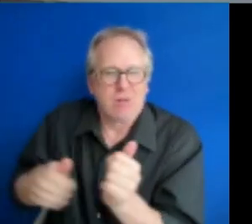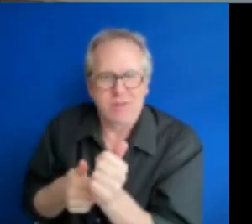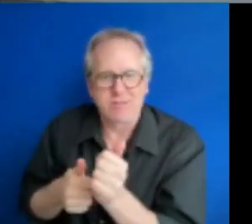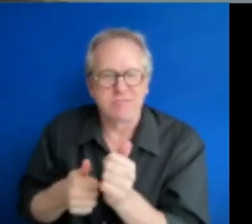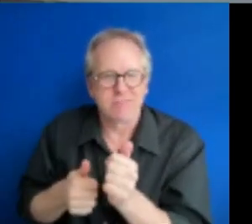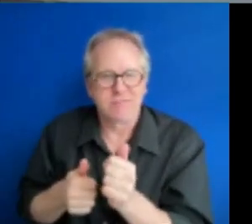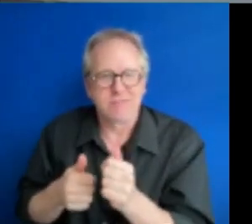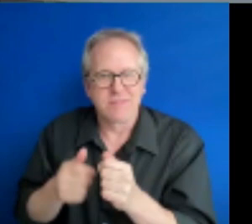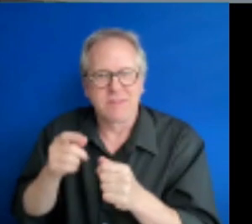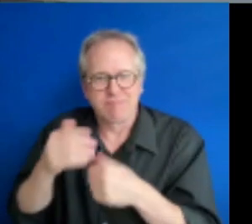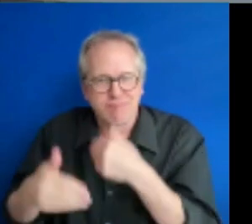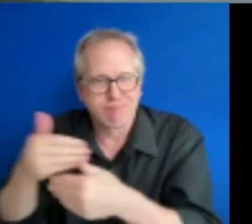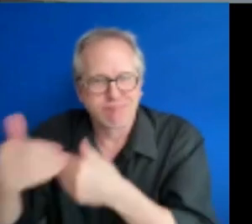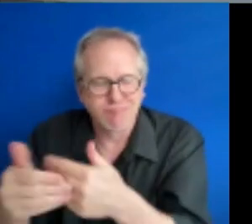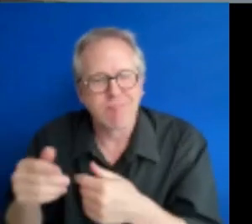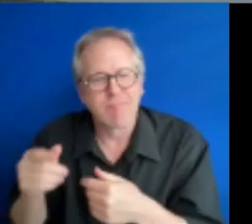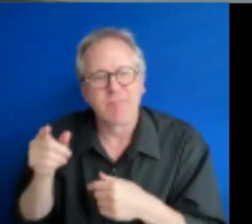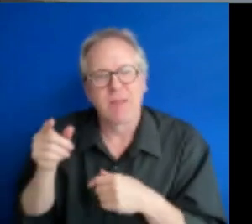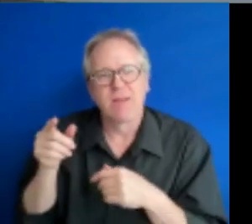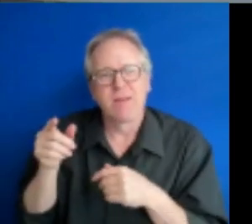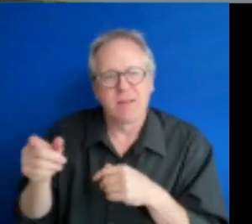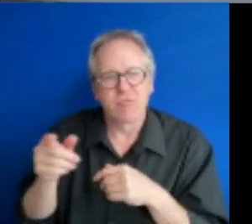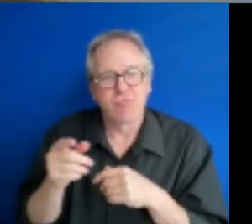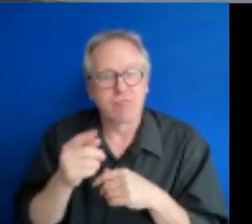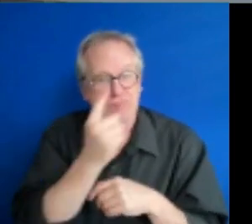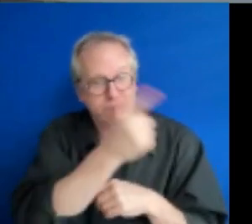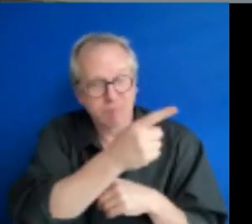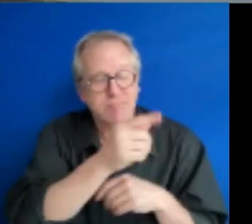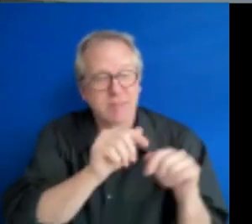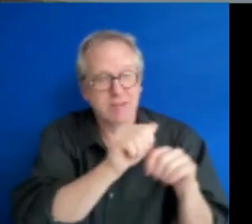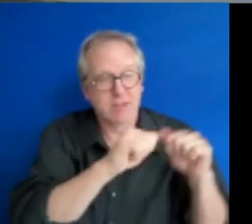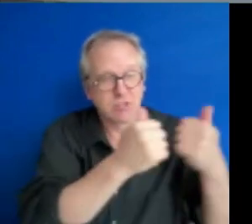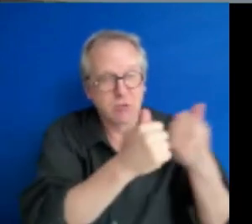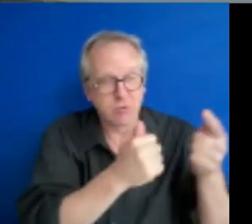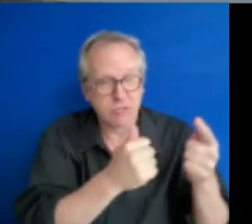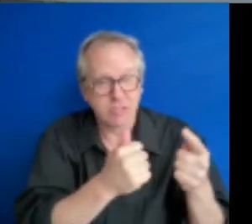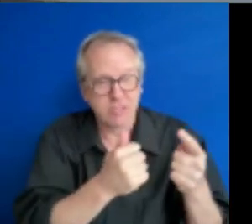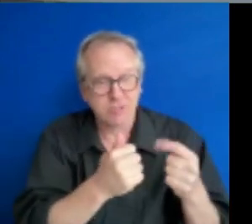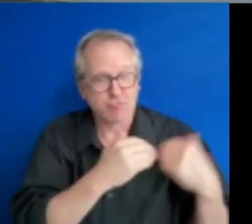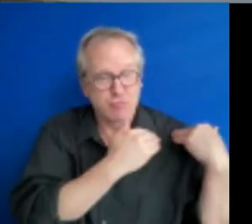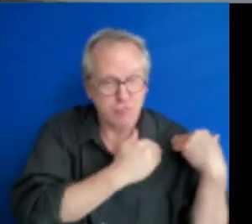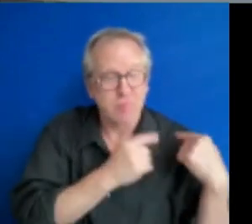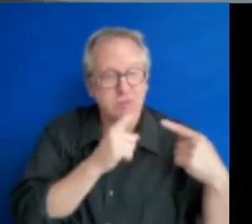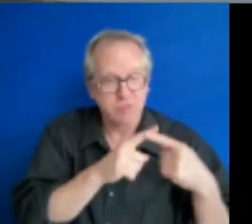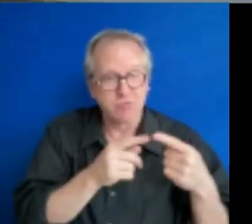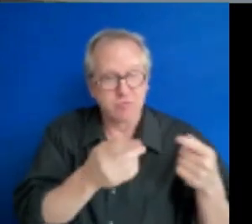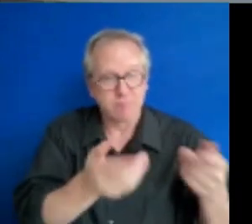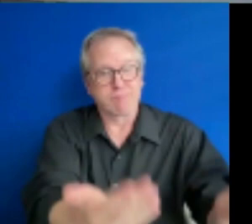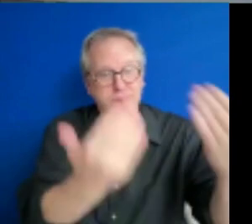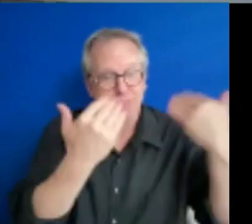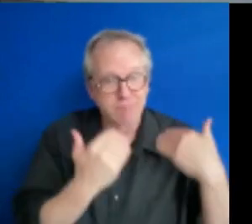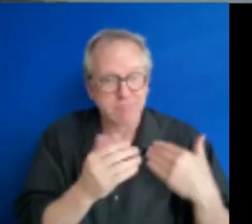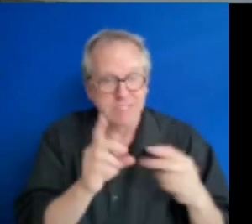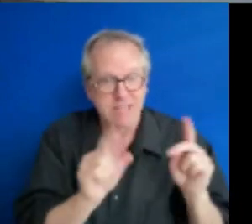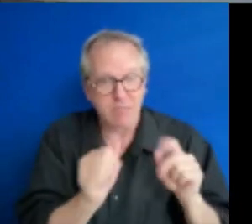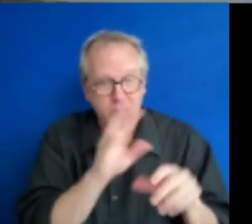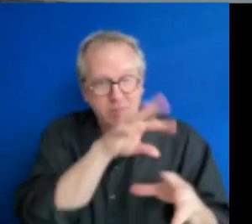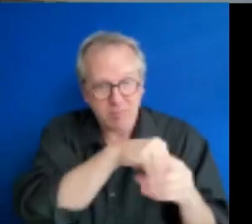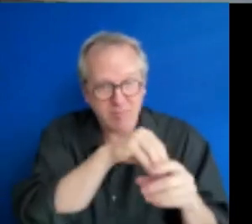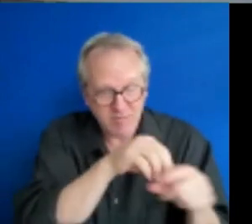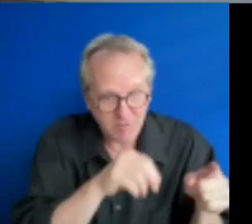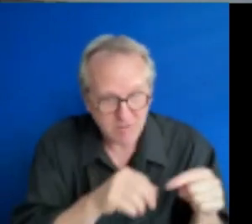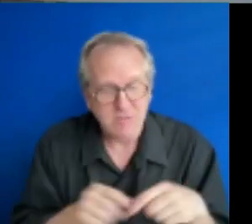and holding, you know, our association accountable to the disability community over the years. And